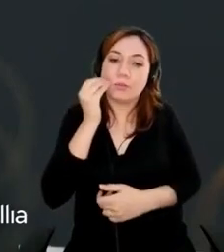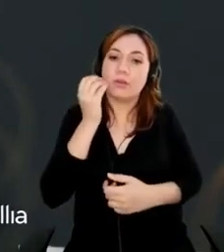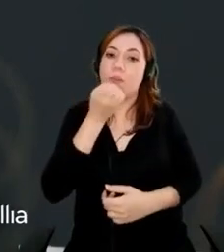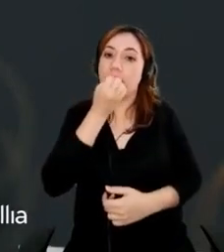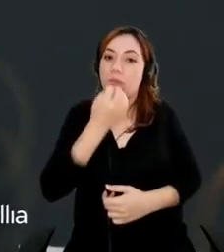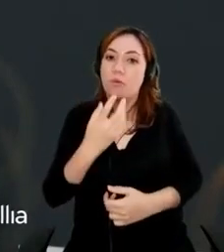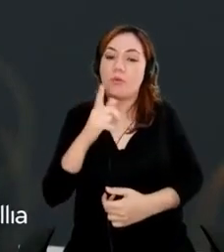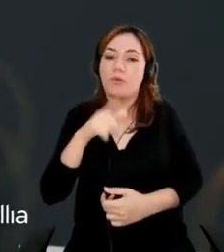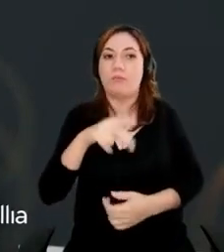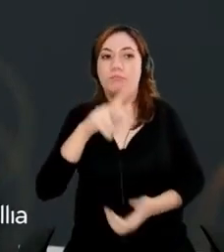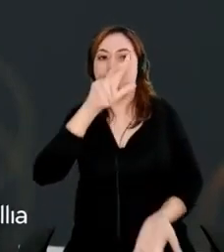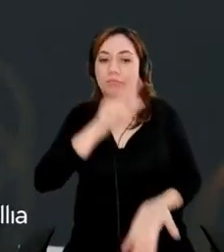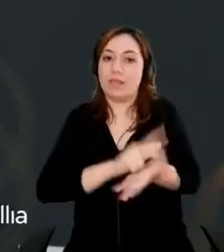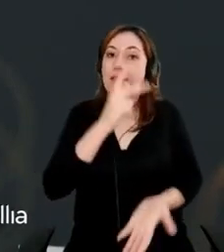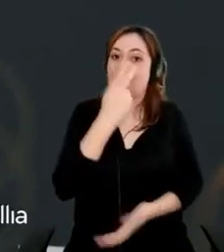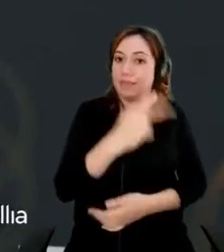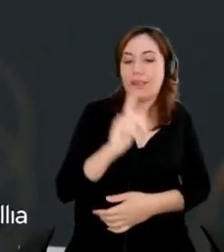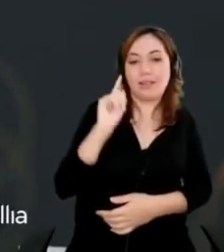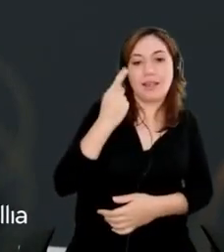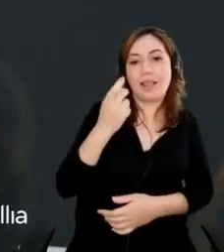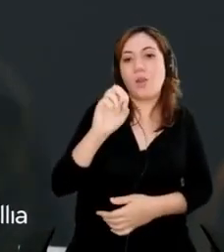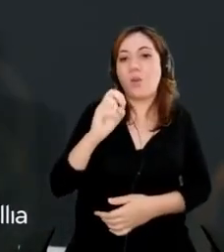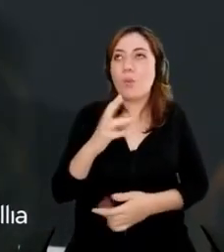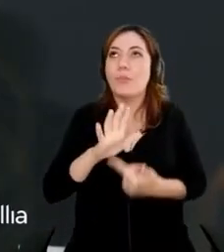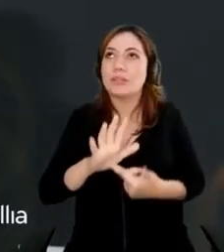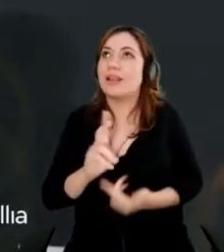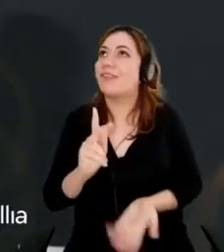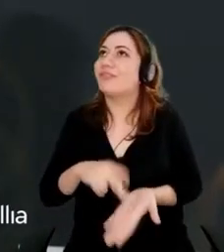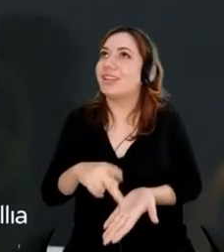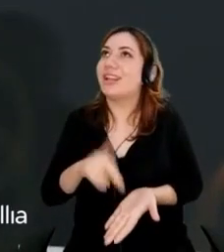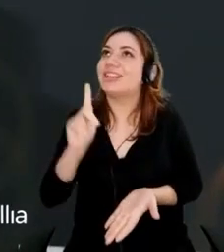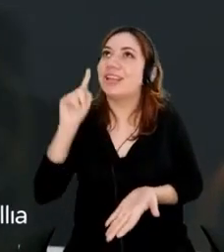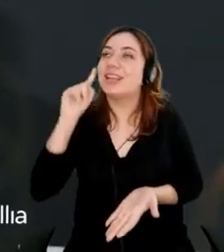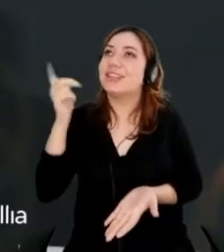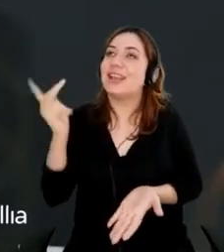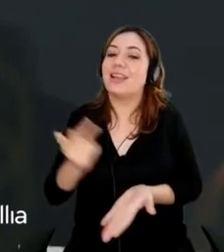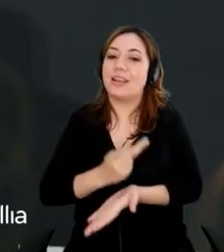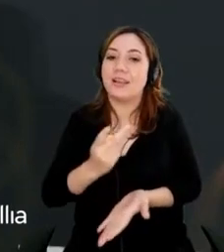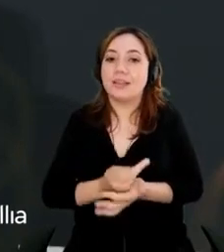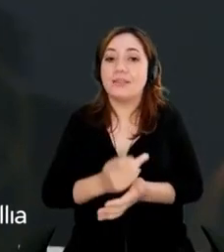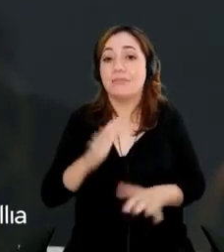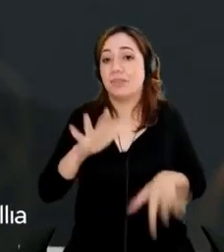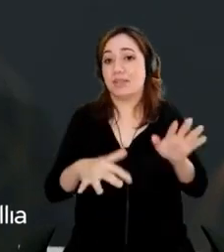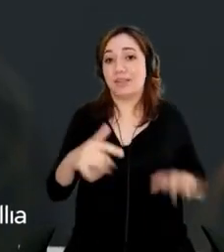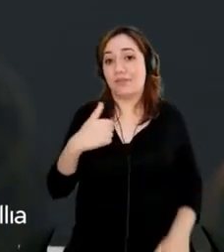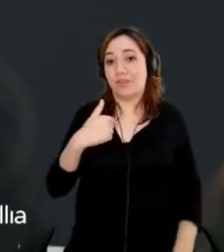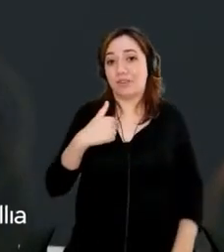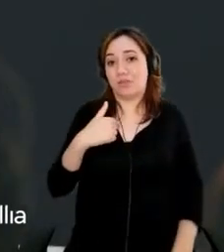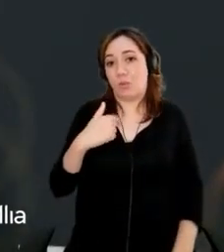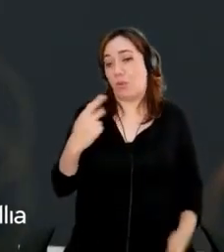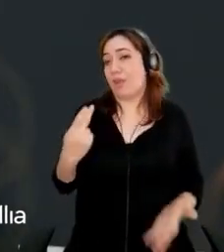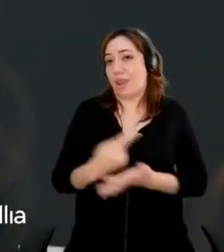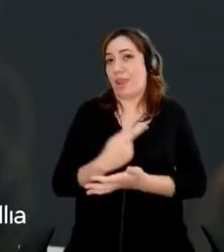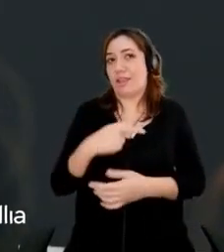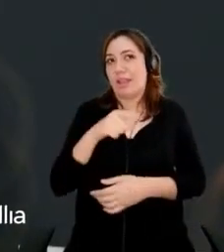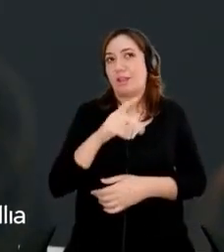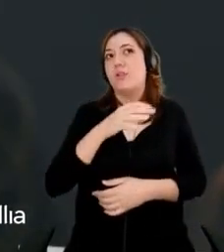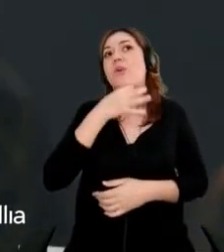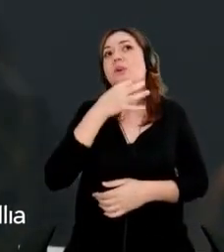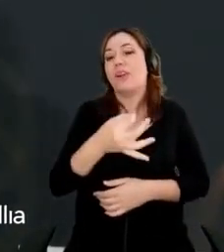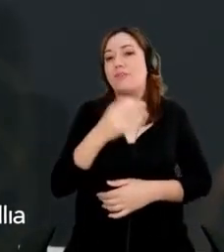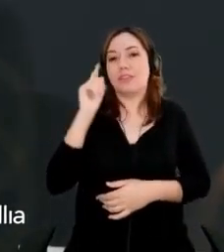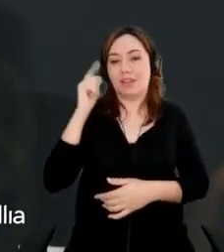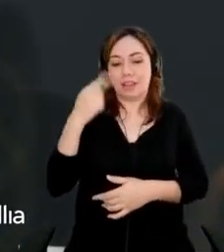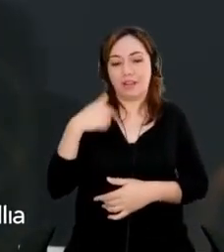great idea. And it might be that I'm wrong about the fact that they have a terrible idea. Go ahead, prove it to me.